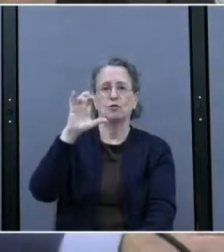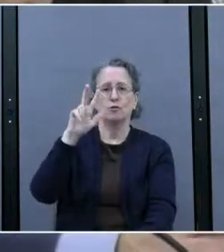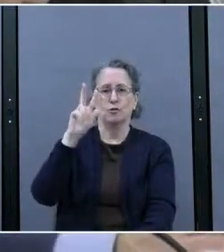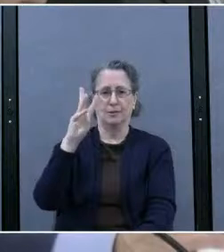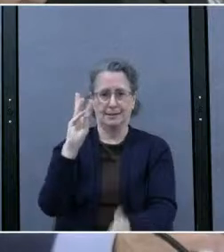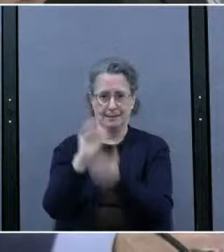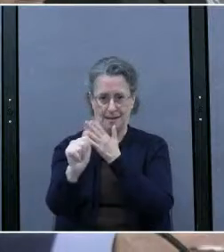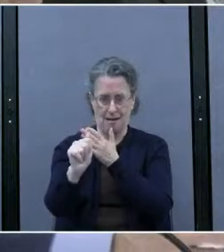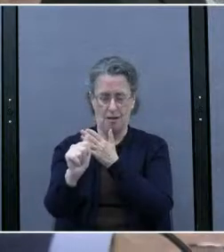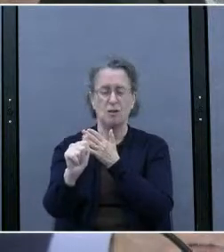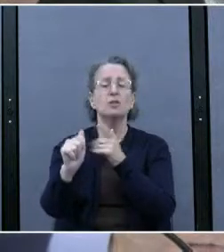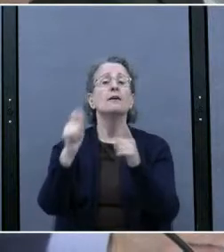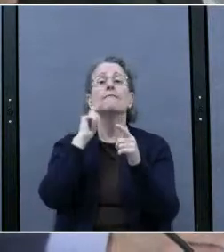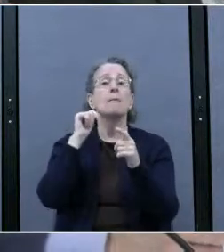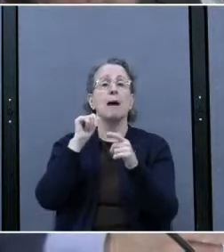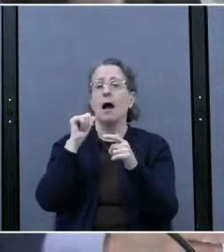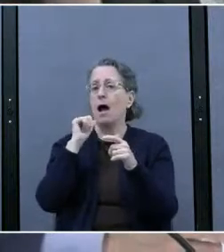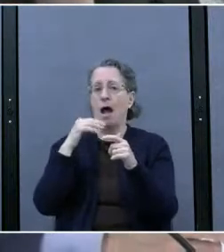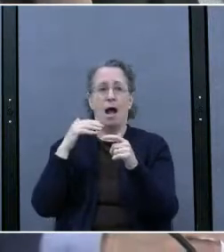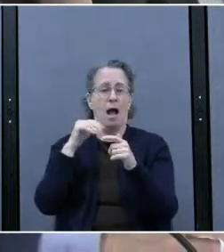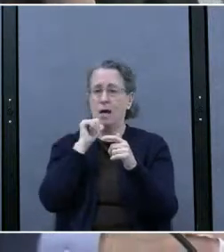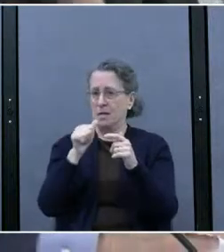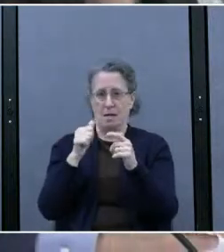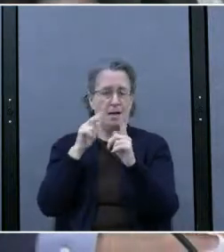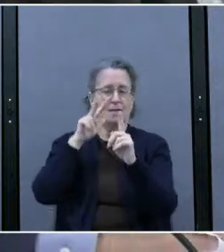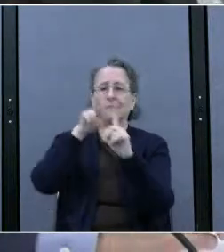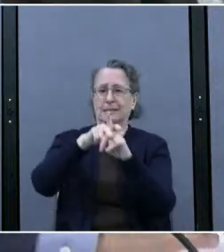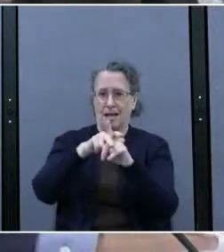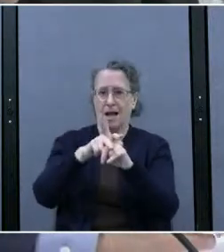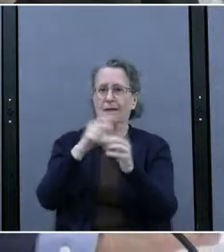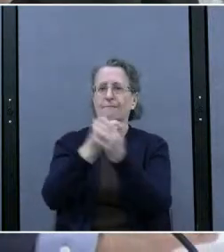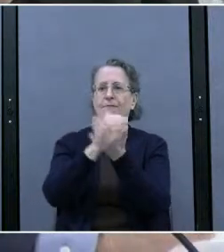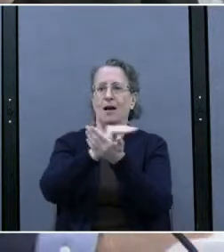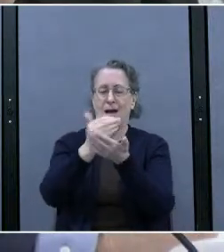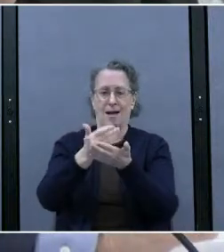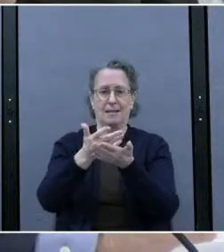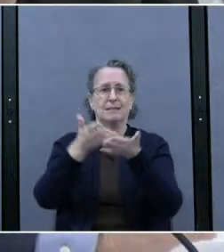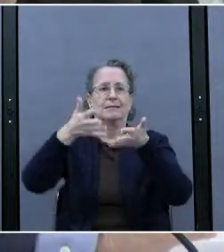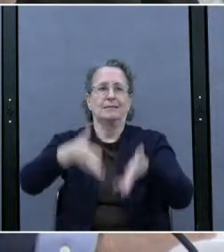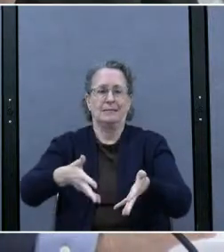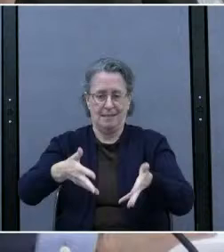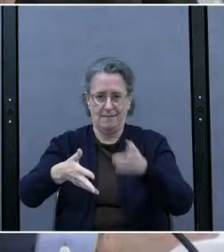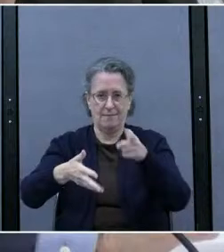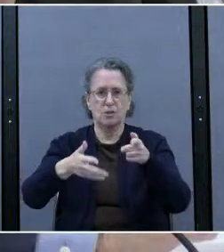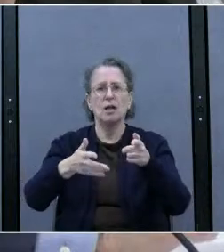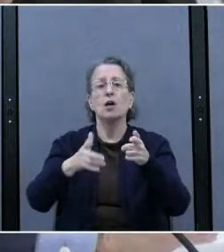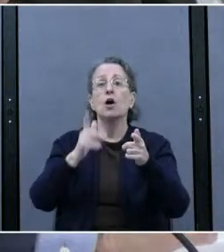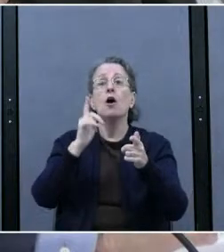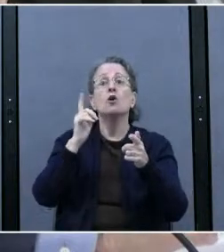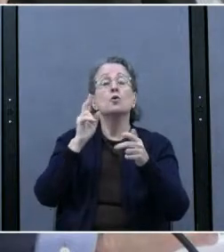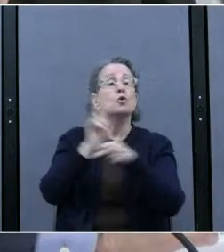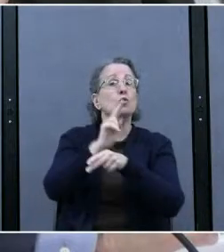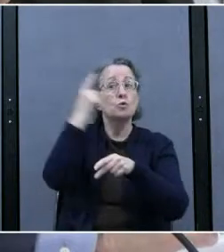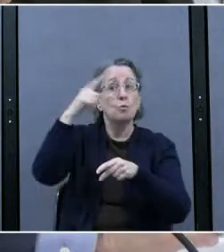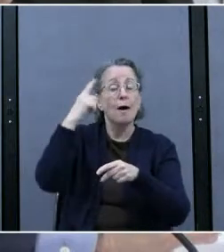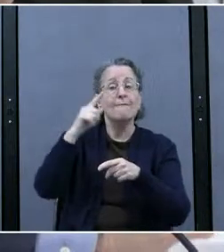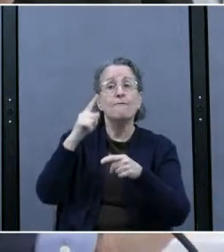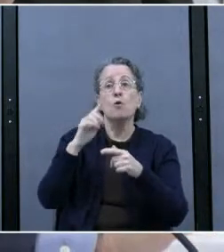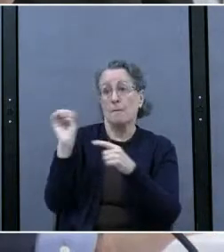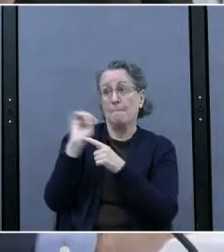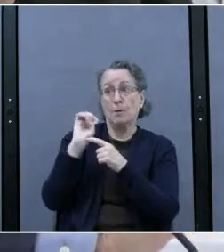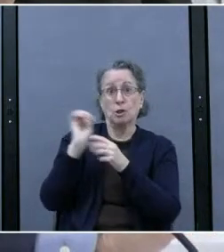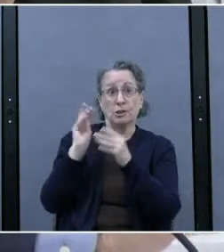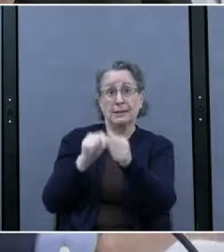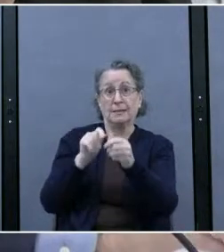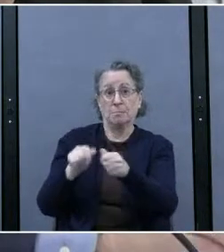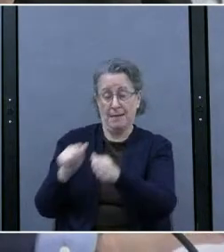$851,836 from the unassigned fund balance to defray emergency expenditures associated with the Downtown Safety Action Plan.